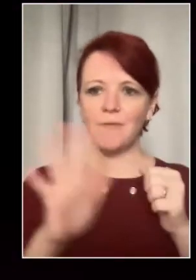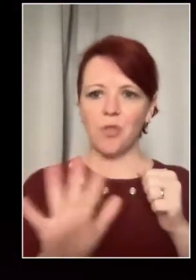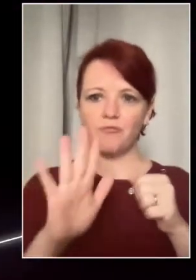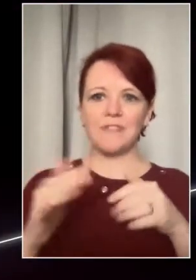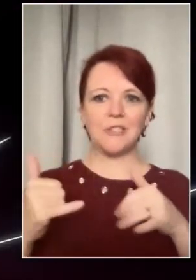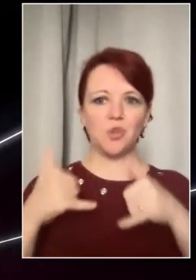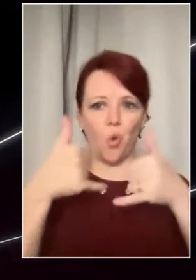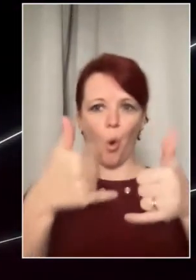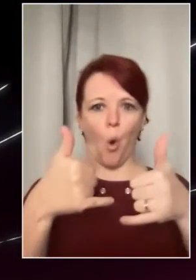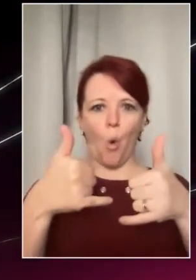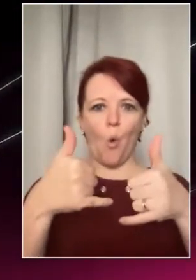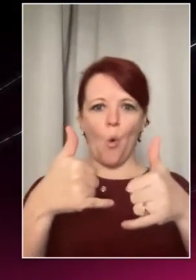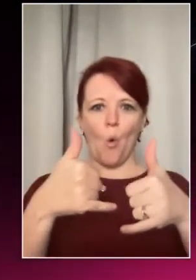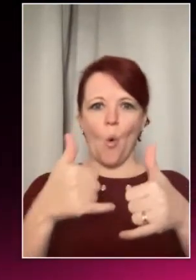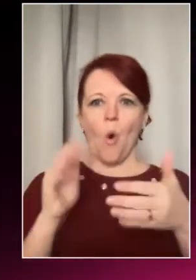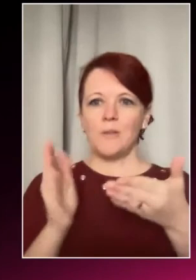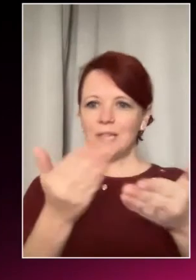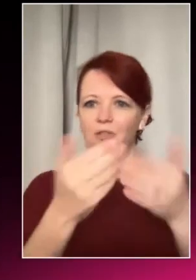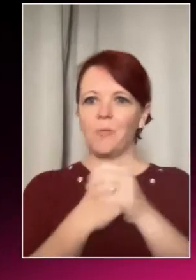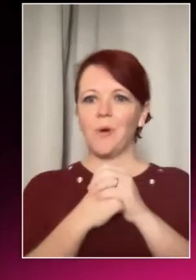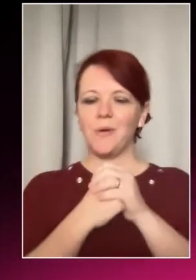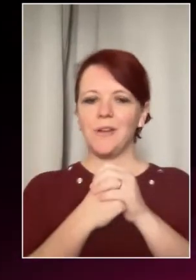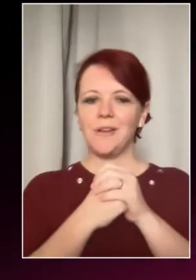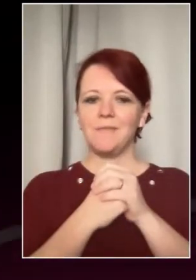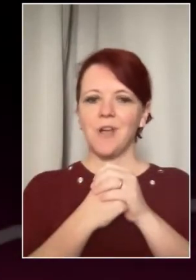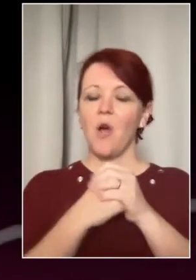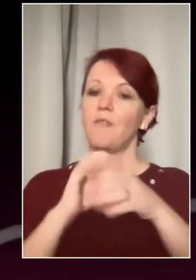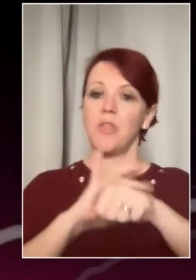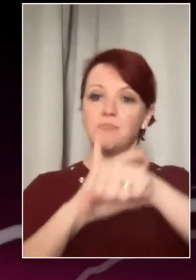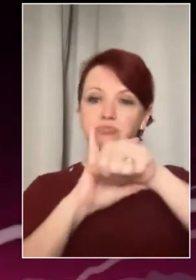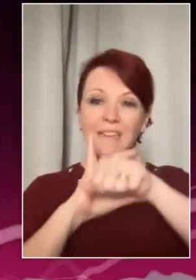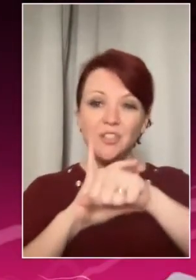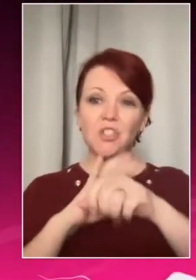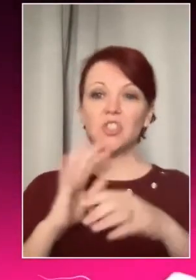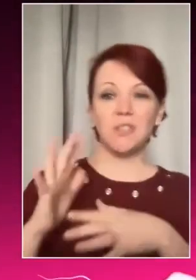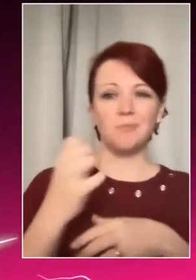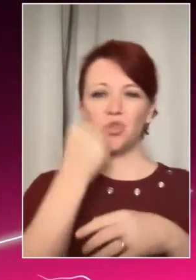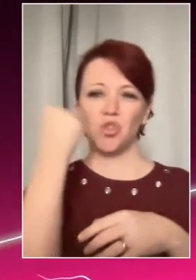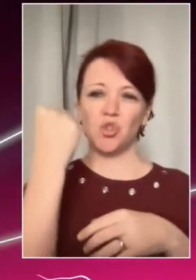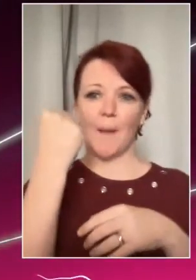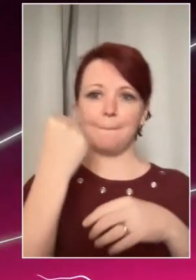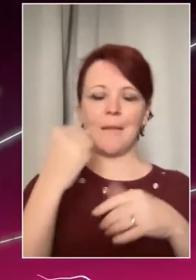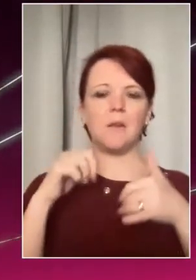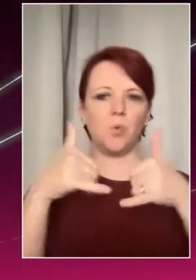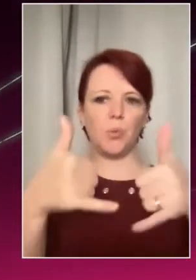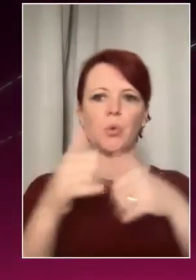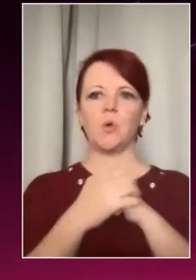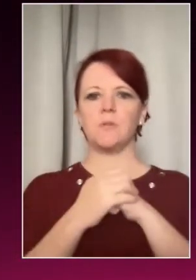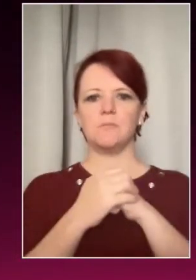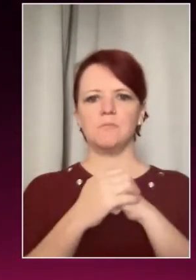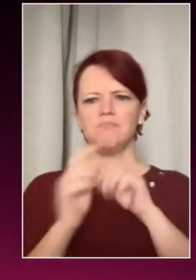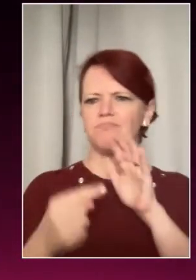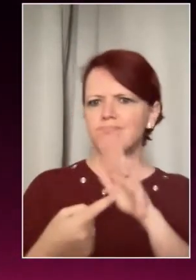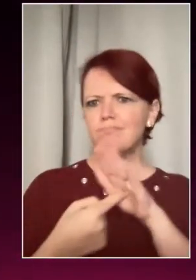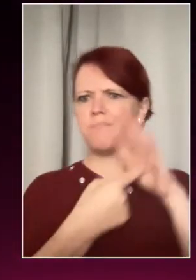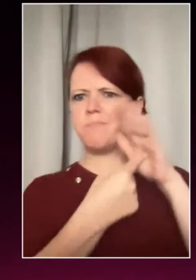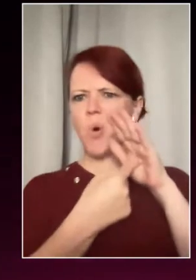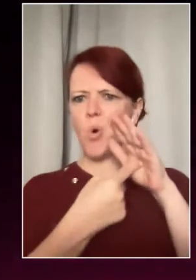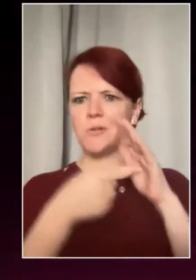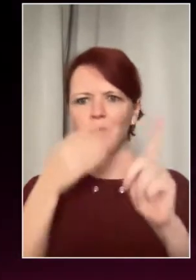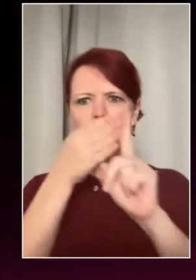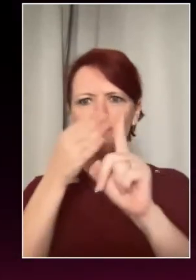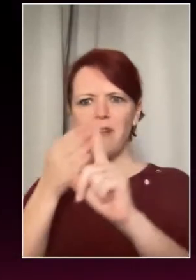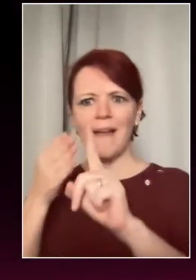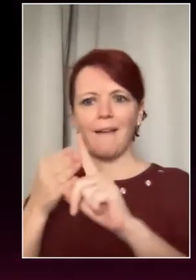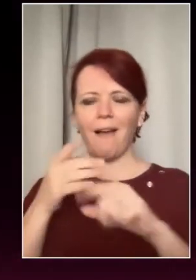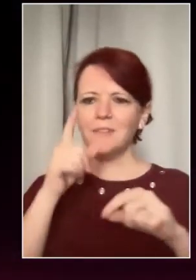present the Apprenticeship Champion Award. It's very important that we all recognise the unsung champions at the heart of